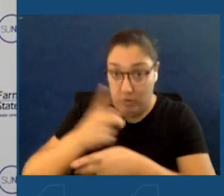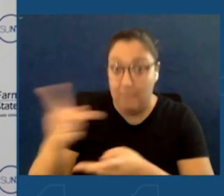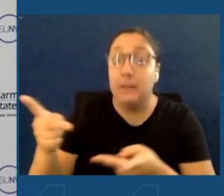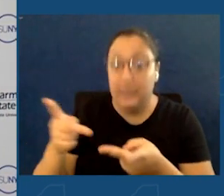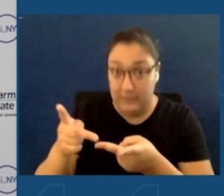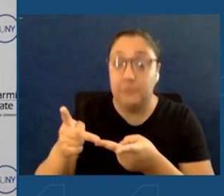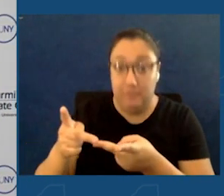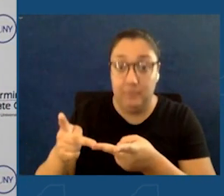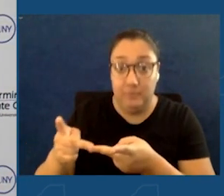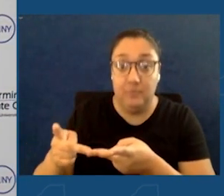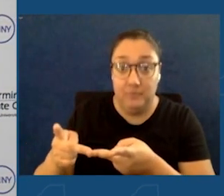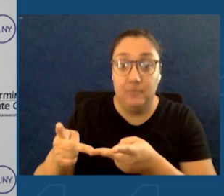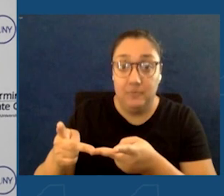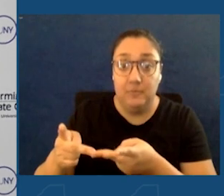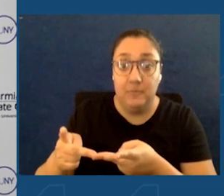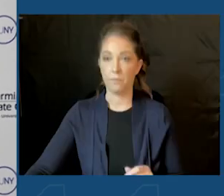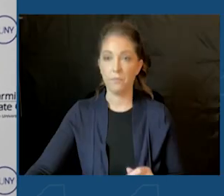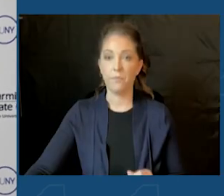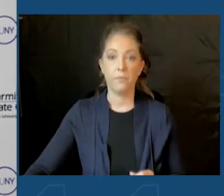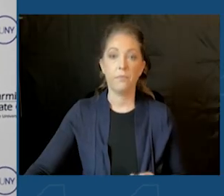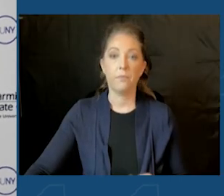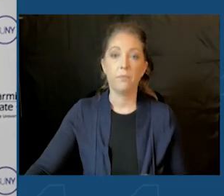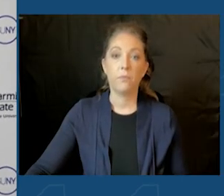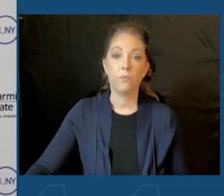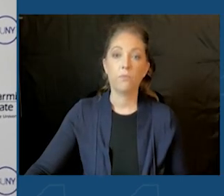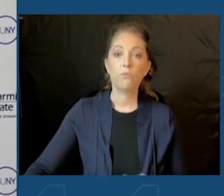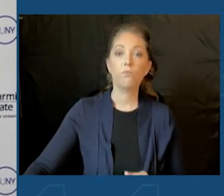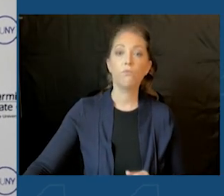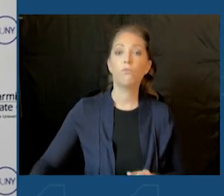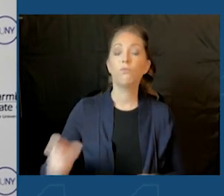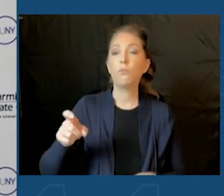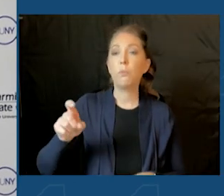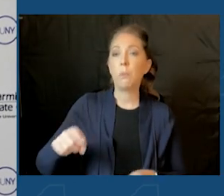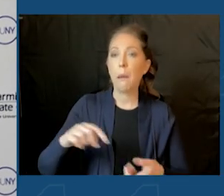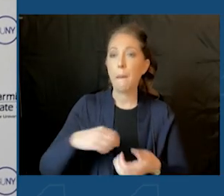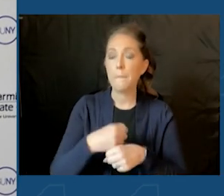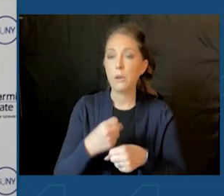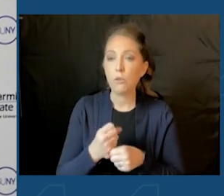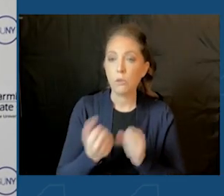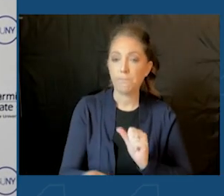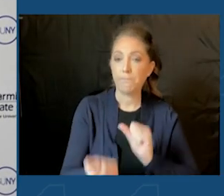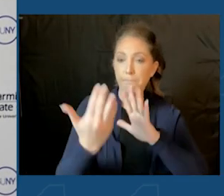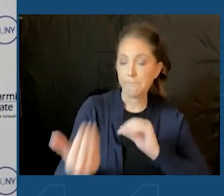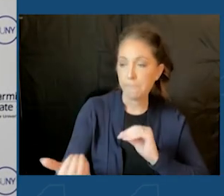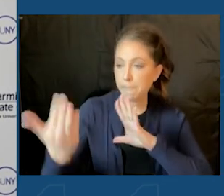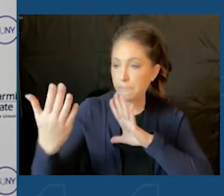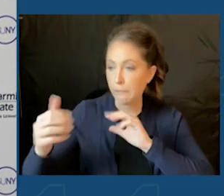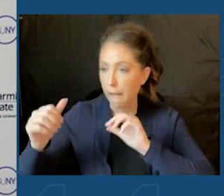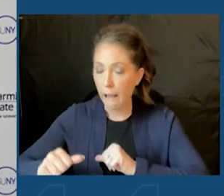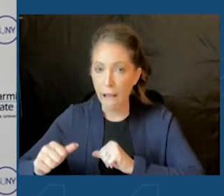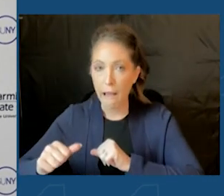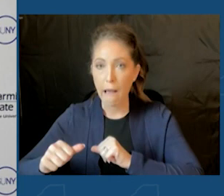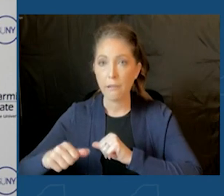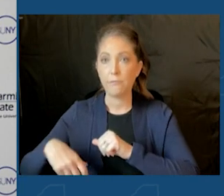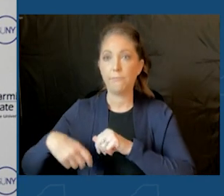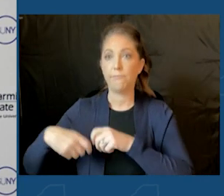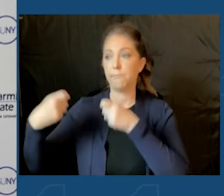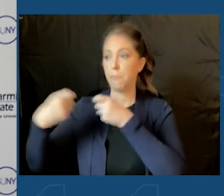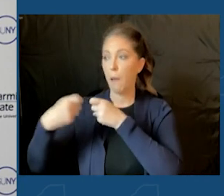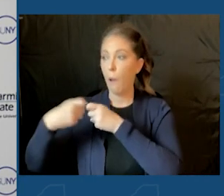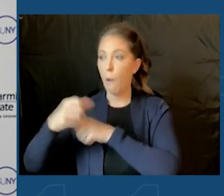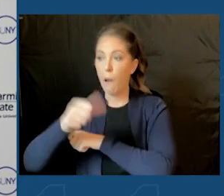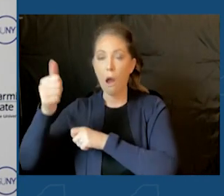sure that we are ready to address anything and that the utilities can bring equipment from other parts of the state. And I don't ever want to be in